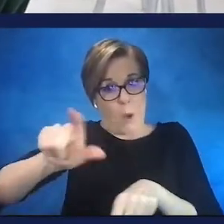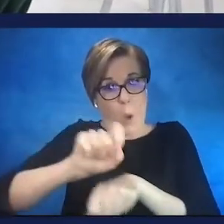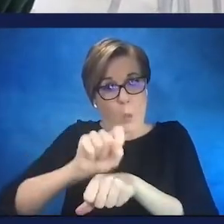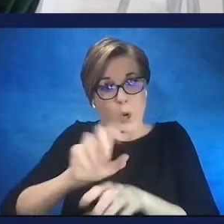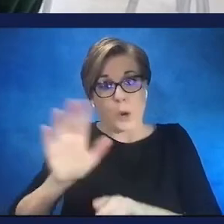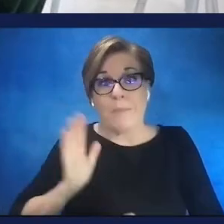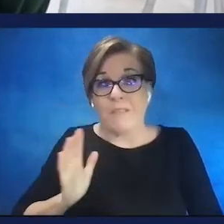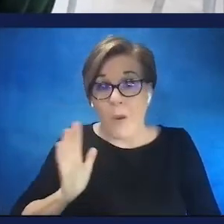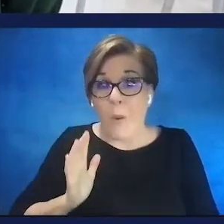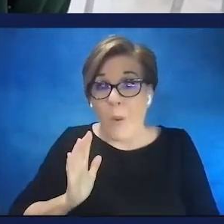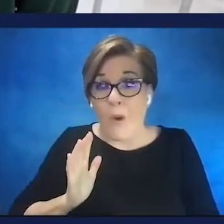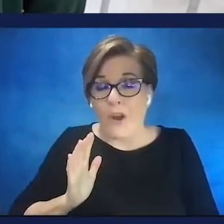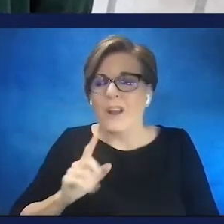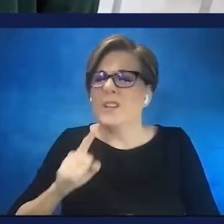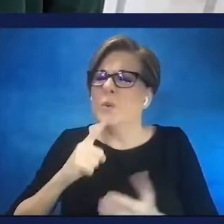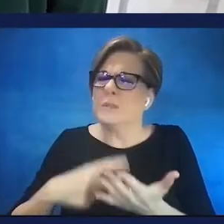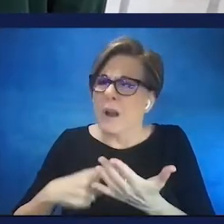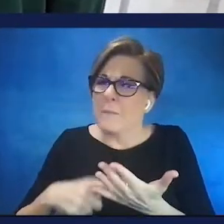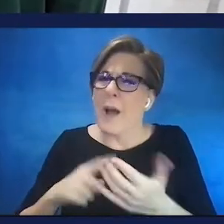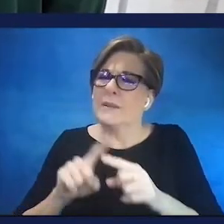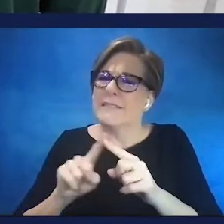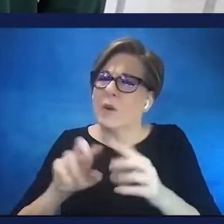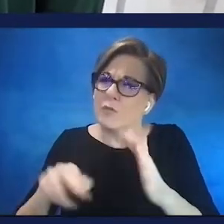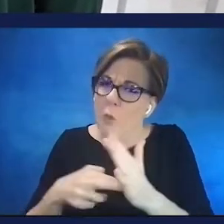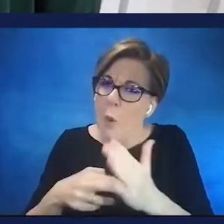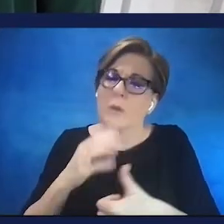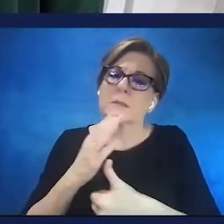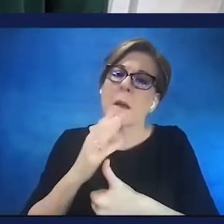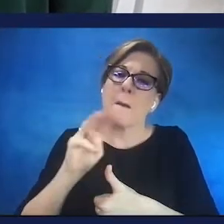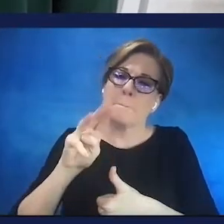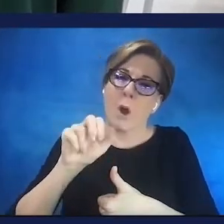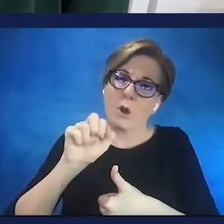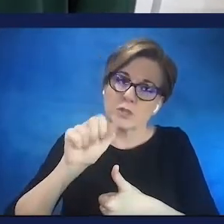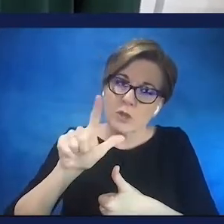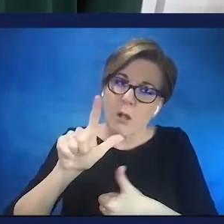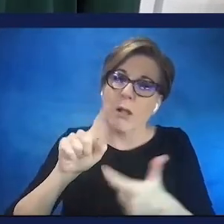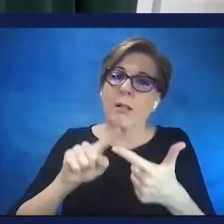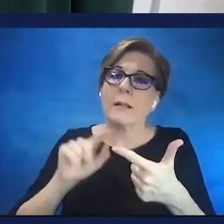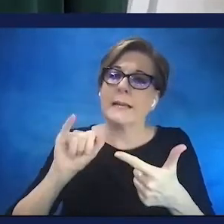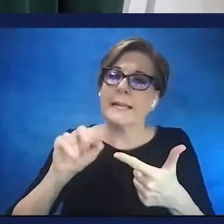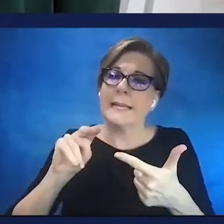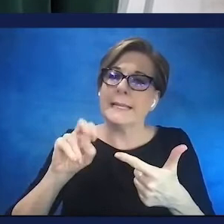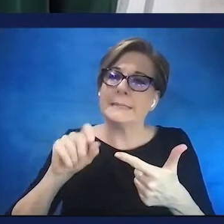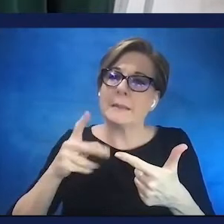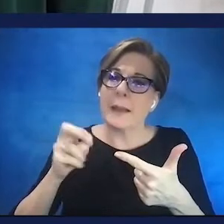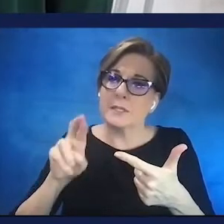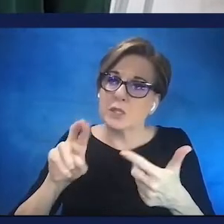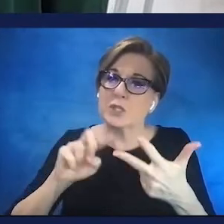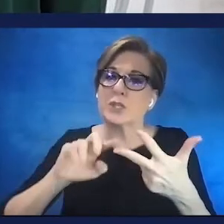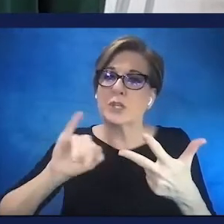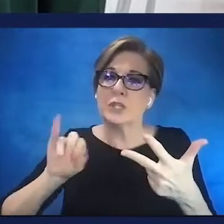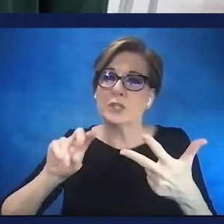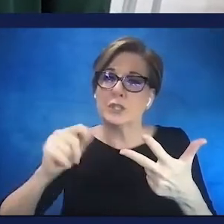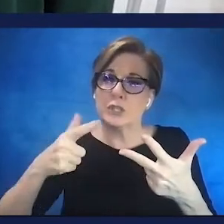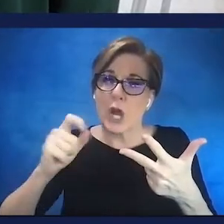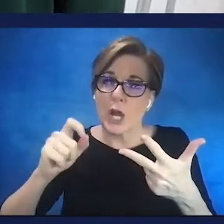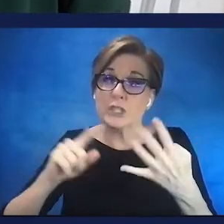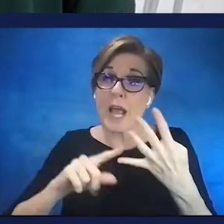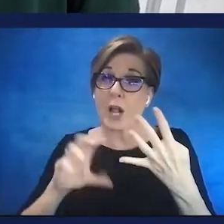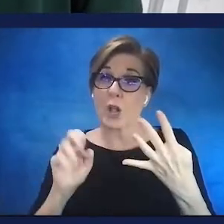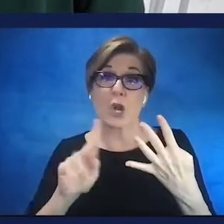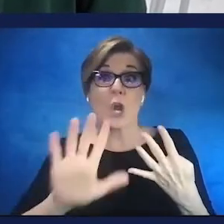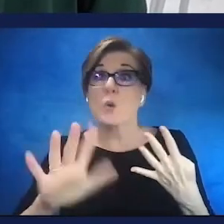before. So we talked about the marshal, the inspector, the judges, and the clerks. So what